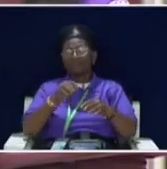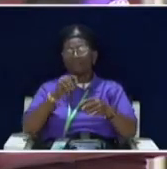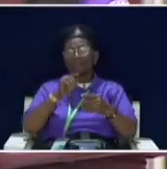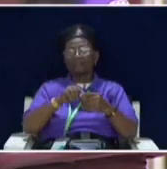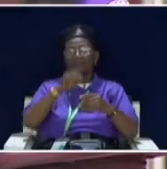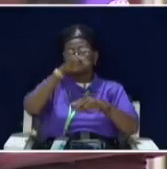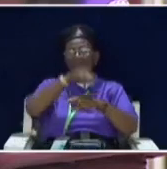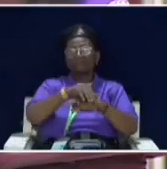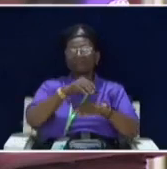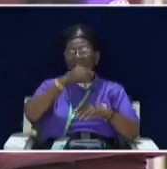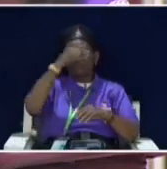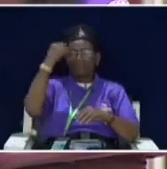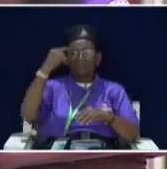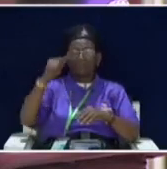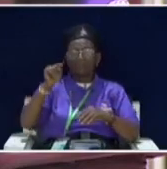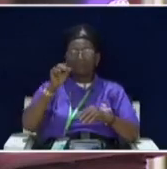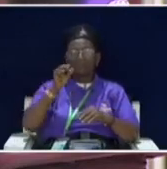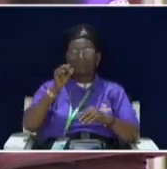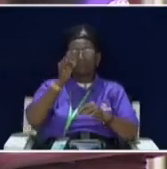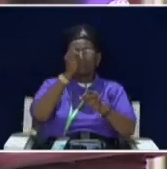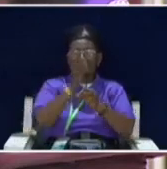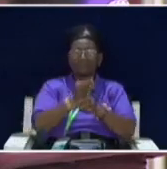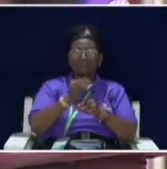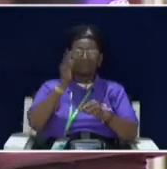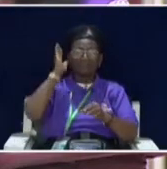by. And of